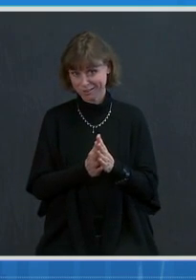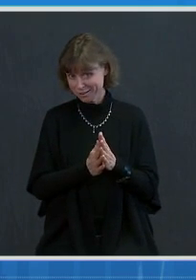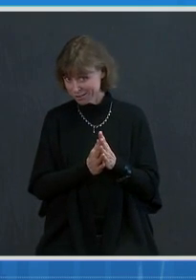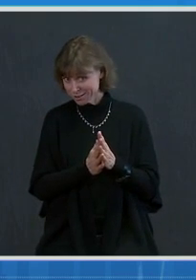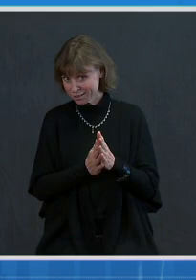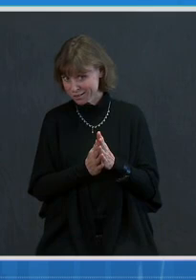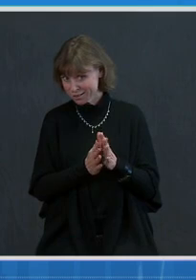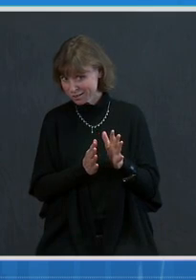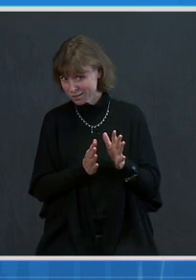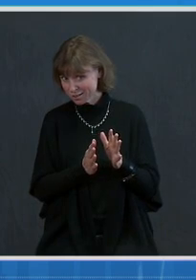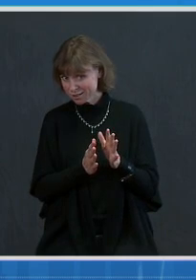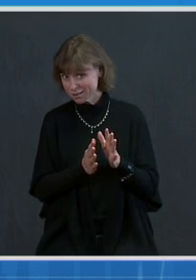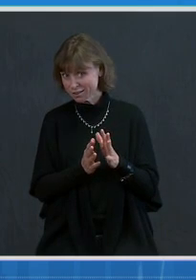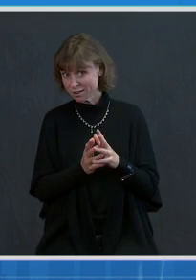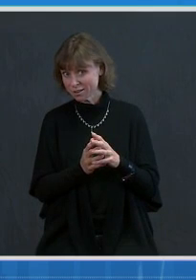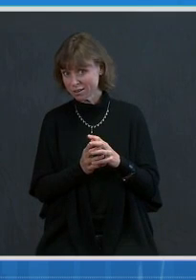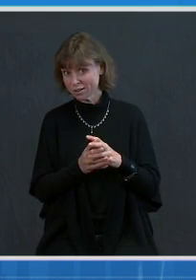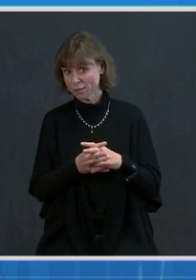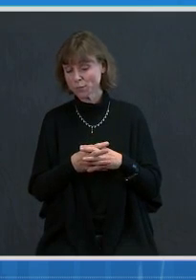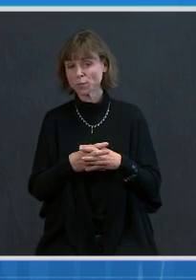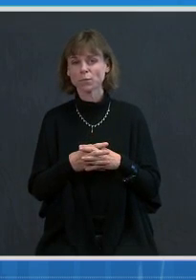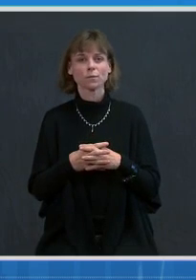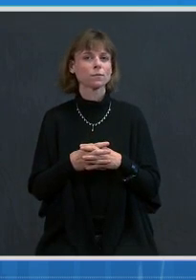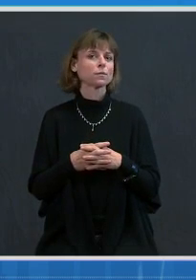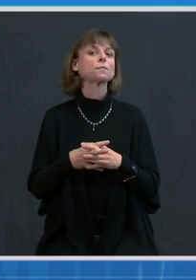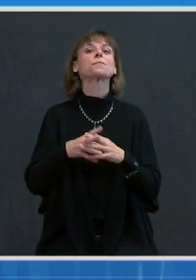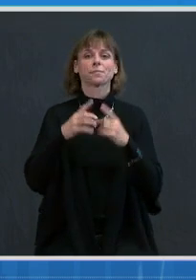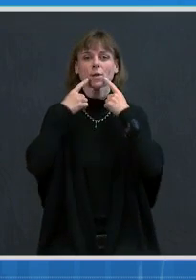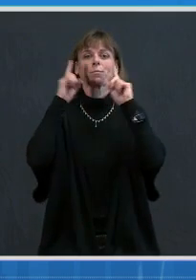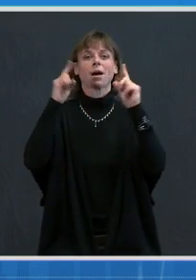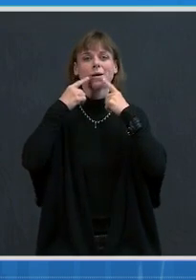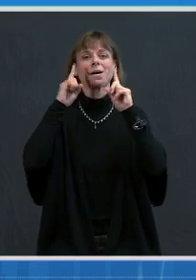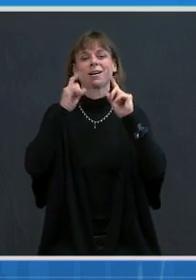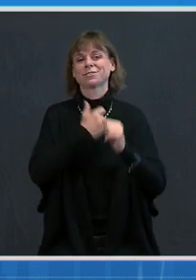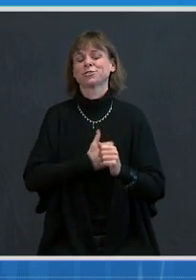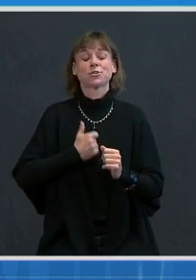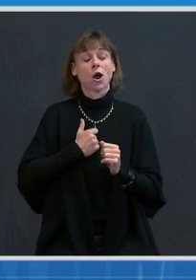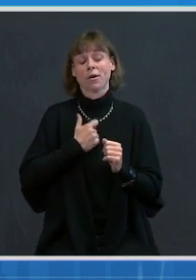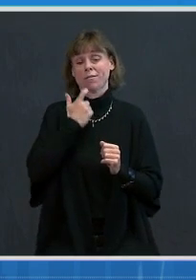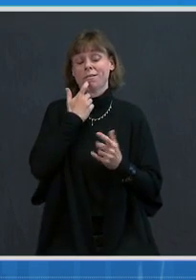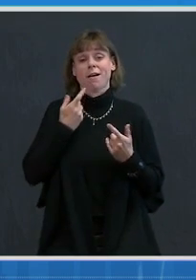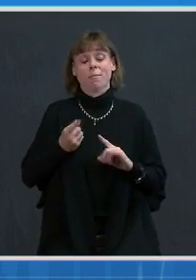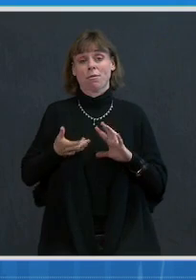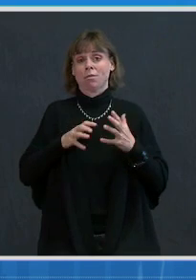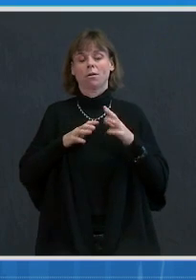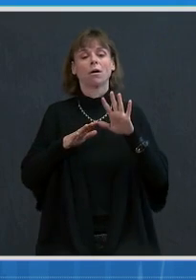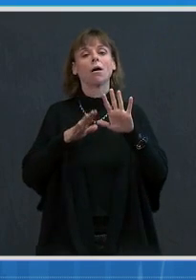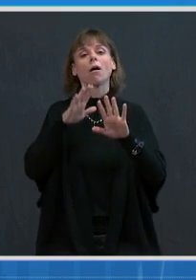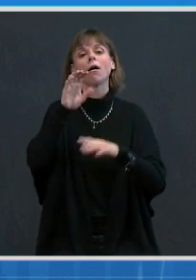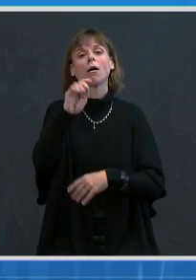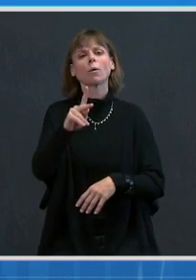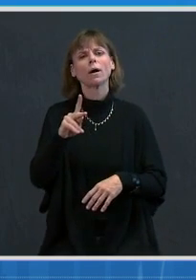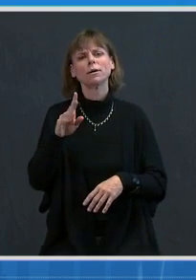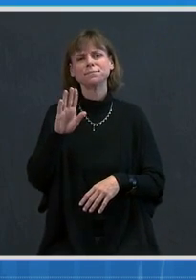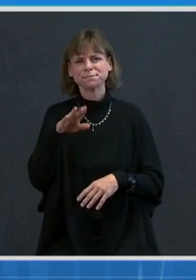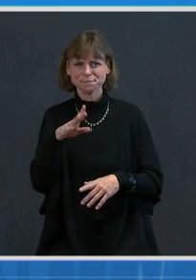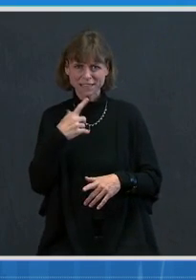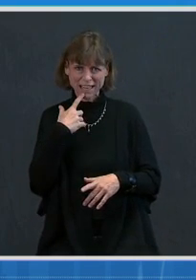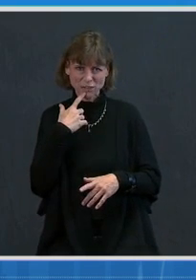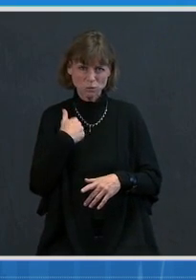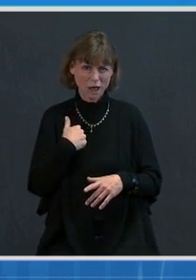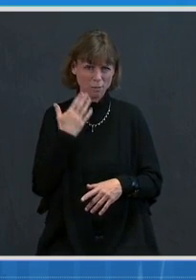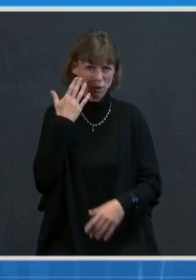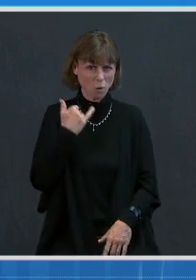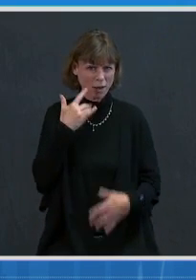Kevin, you Hi, thanks all. Shira, you're there. Yep, Great. there we go. Sorry about that earlier. Can you tell me why you decided